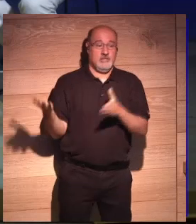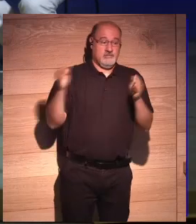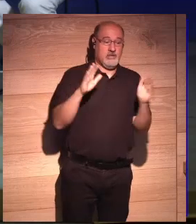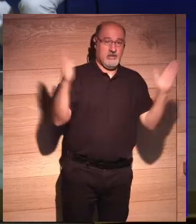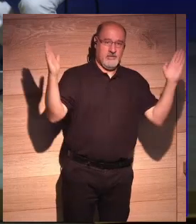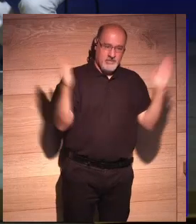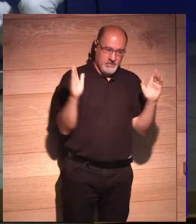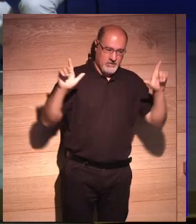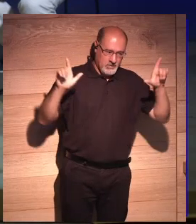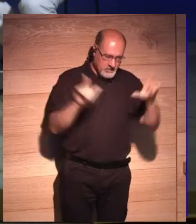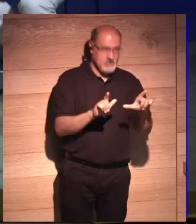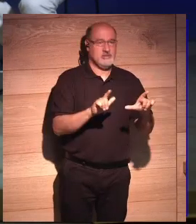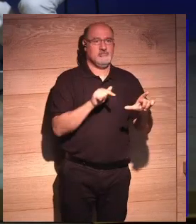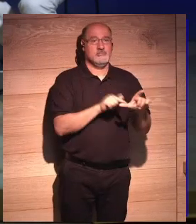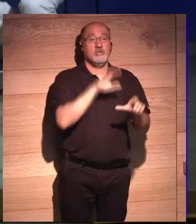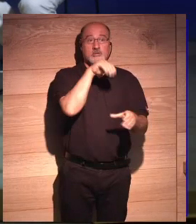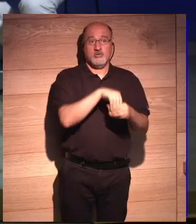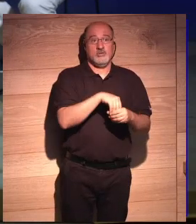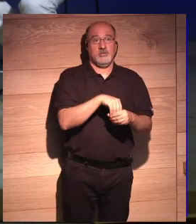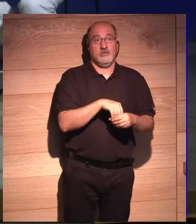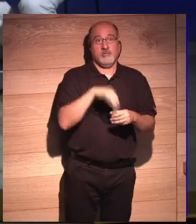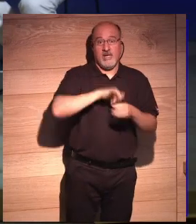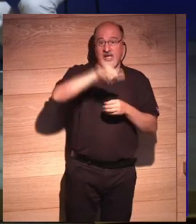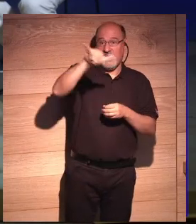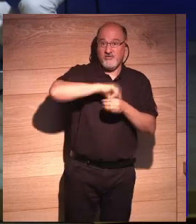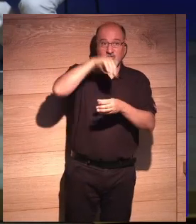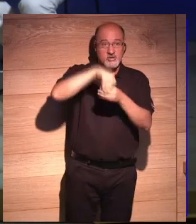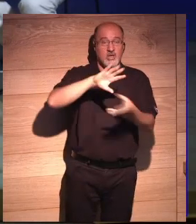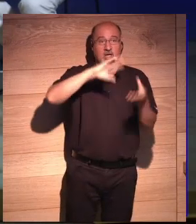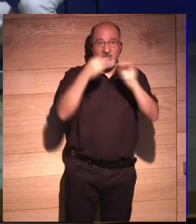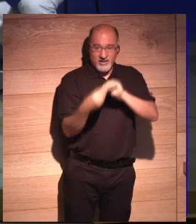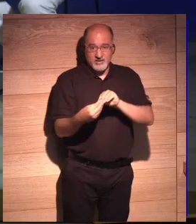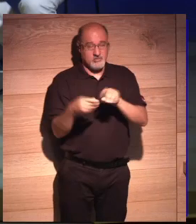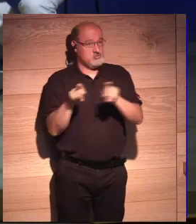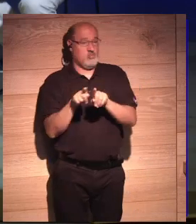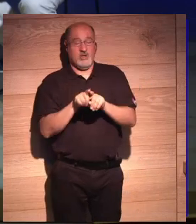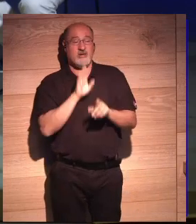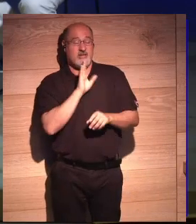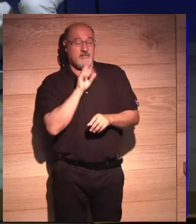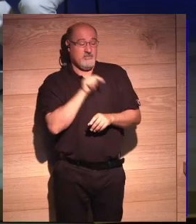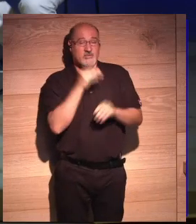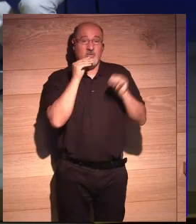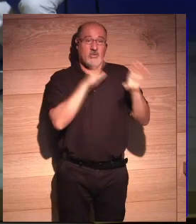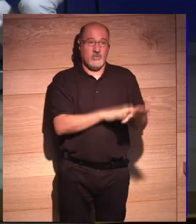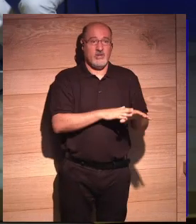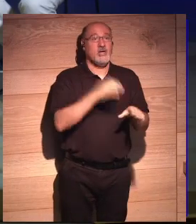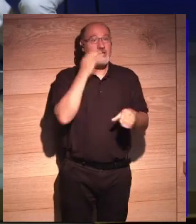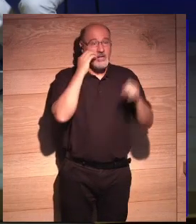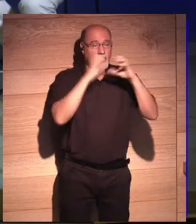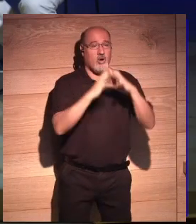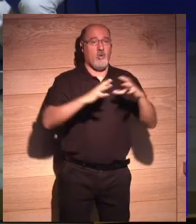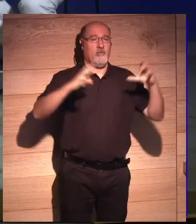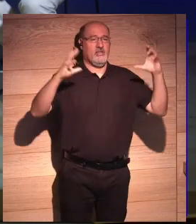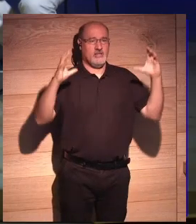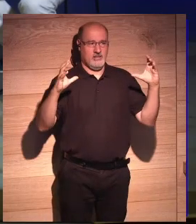reality experience. But of course, when the size of the screen is different, that has to also has to be adapted. And they do that in, for example, in the